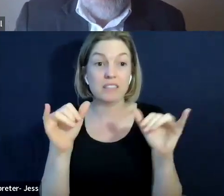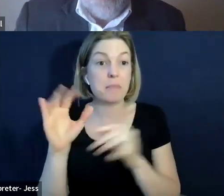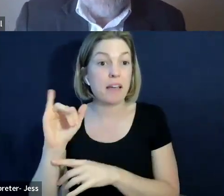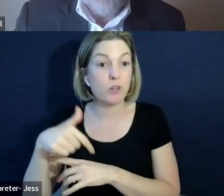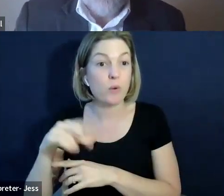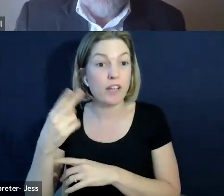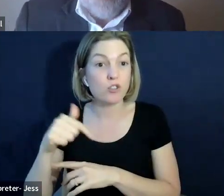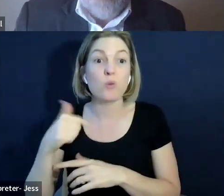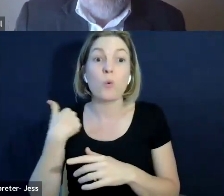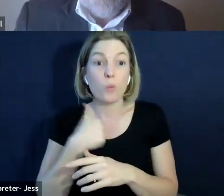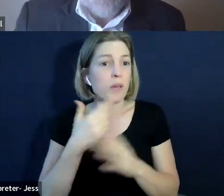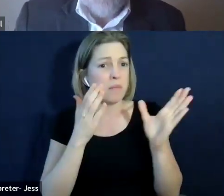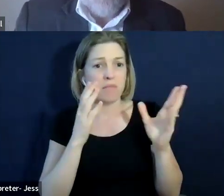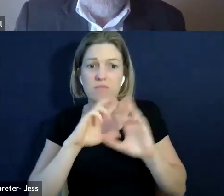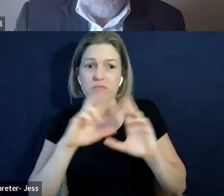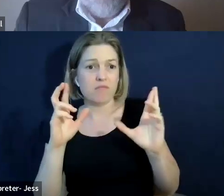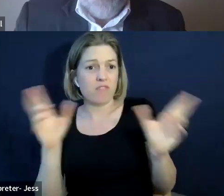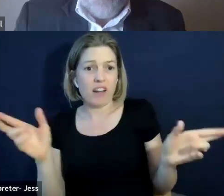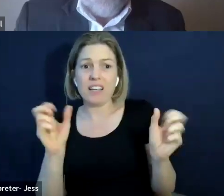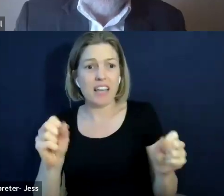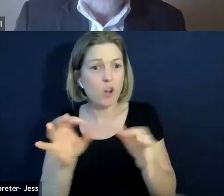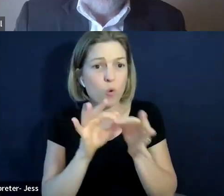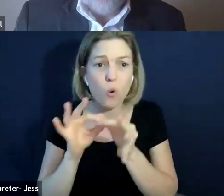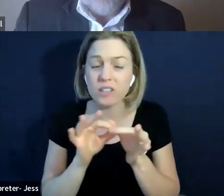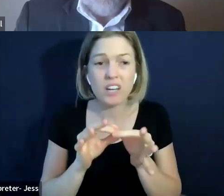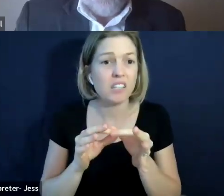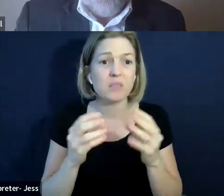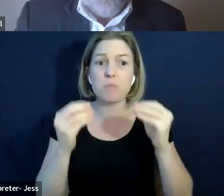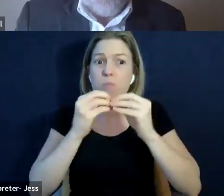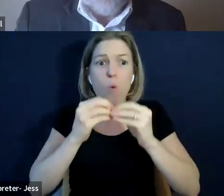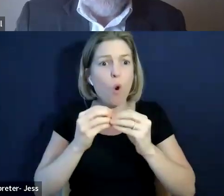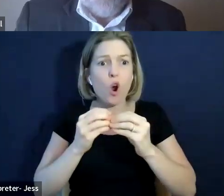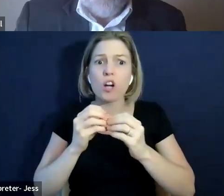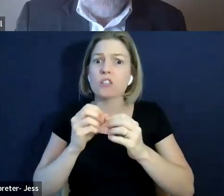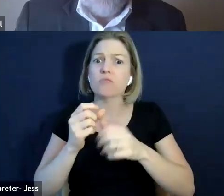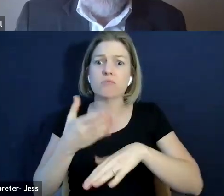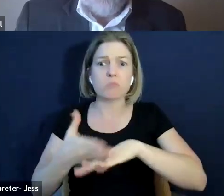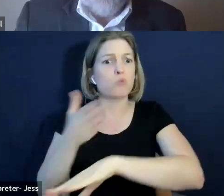additional means, methods, whatever we can do to try to improve this